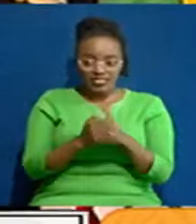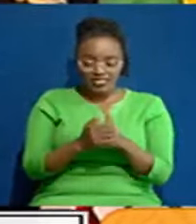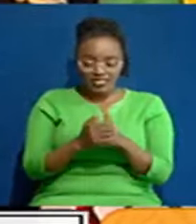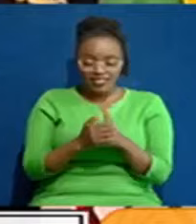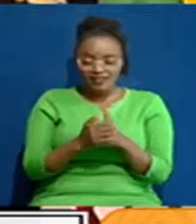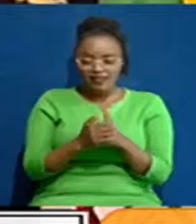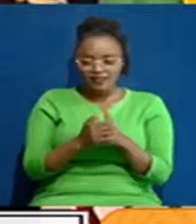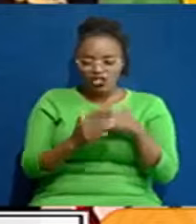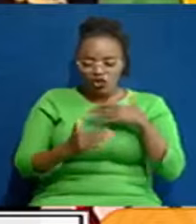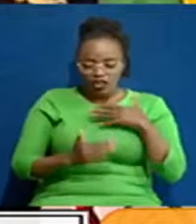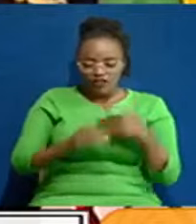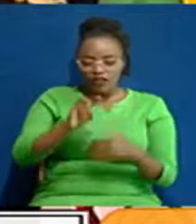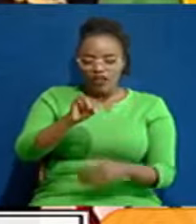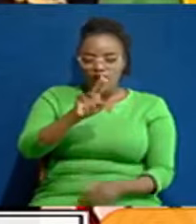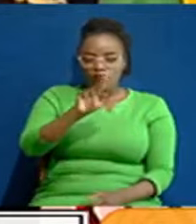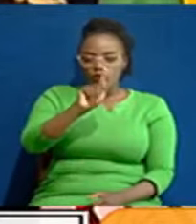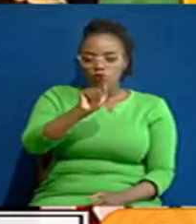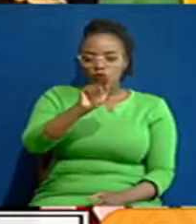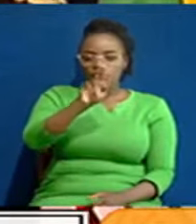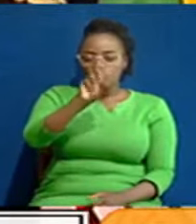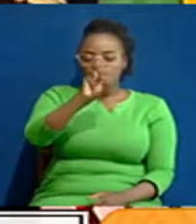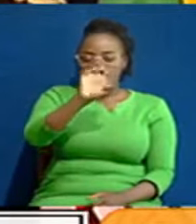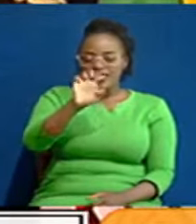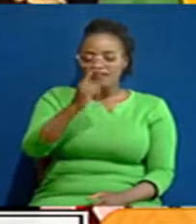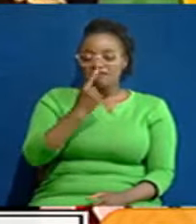that the Honorable Mutuse alleges